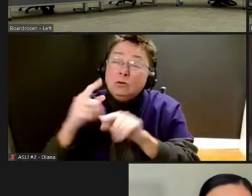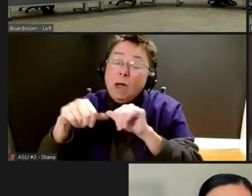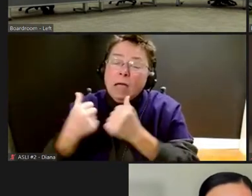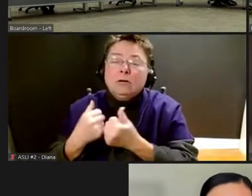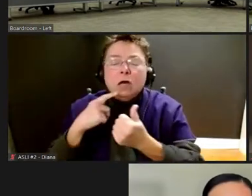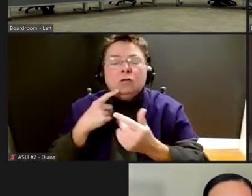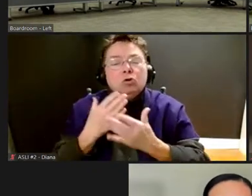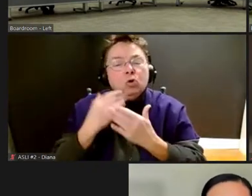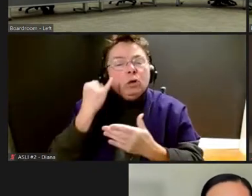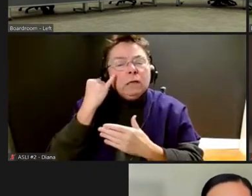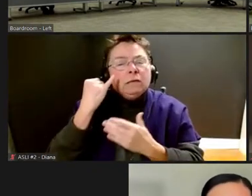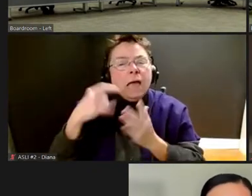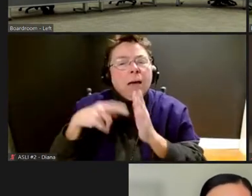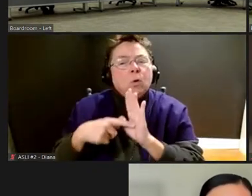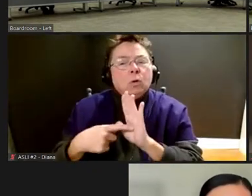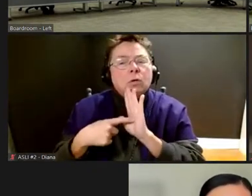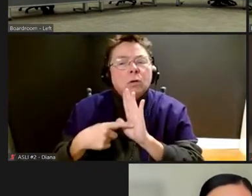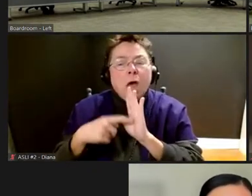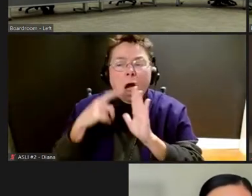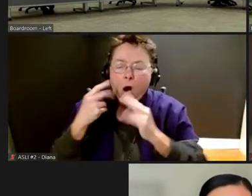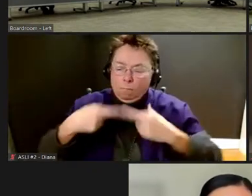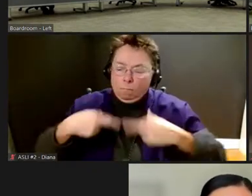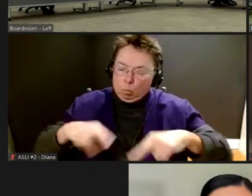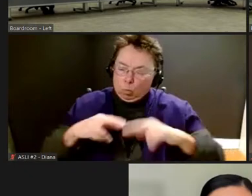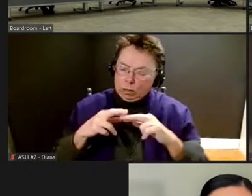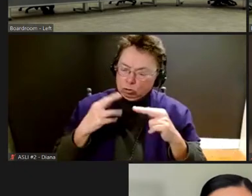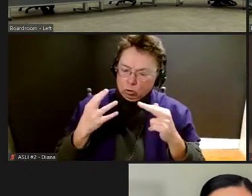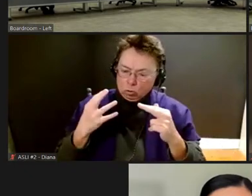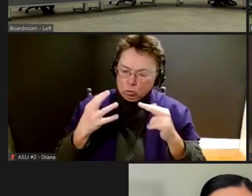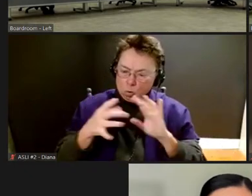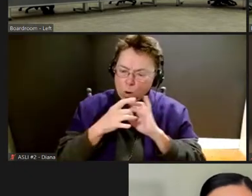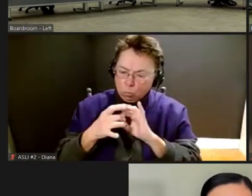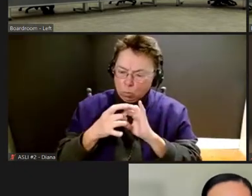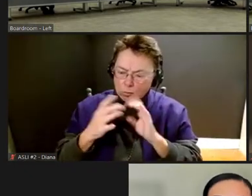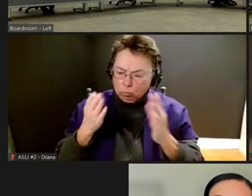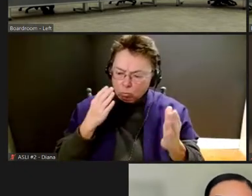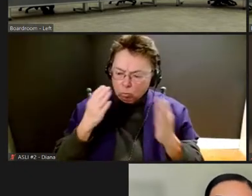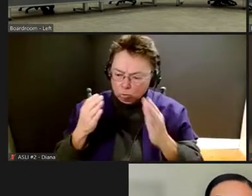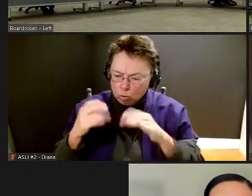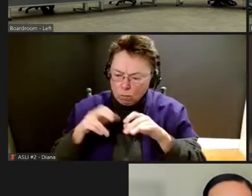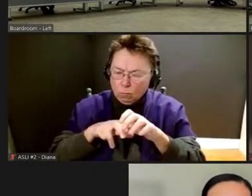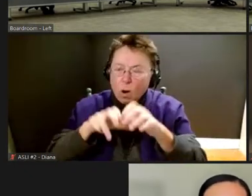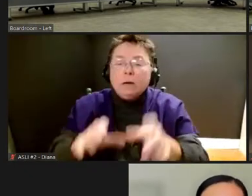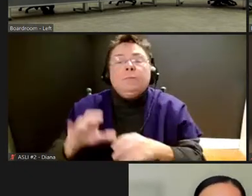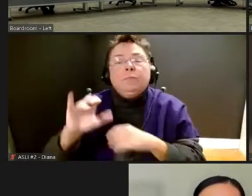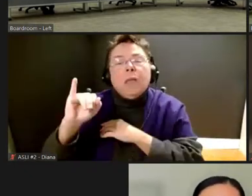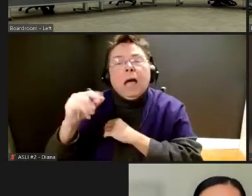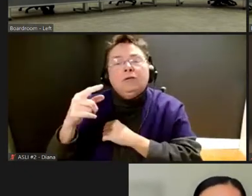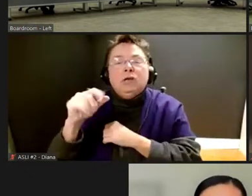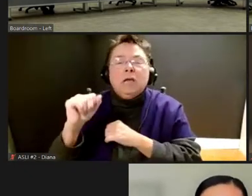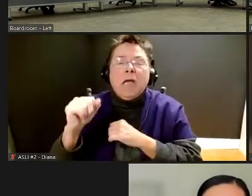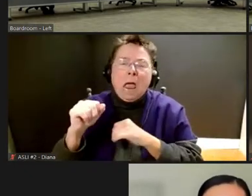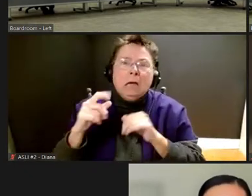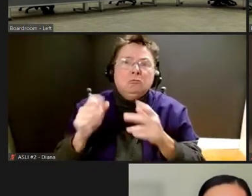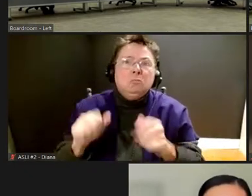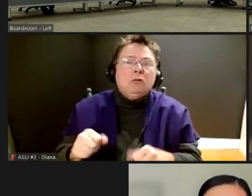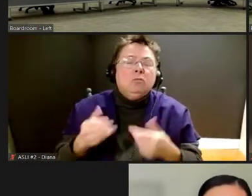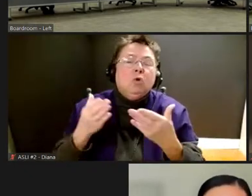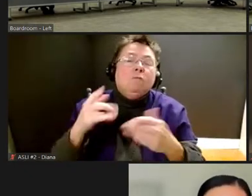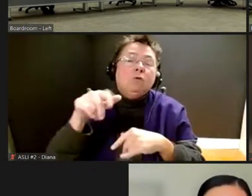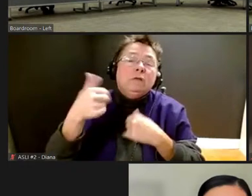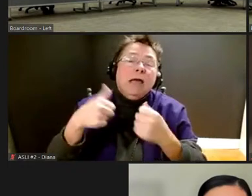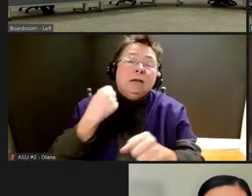agency cooperation to serve public transit riders. This IGA has a proposed 10-year term, and